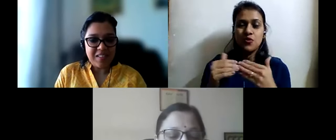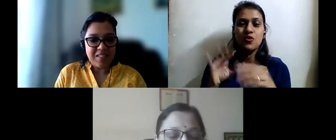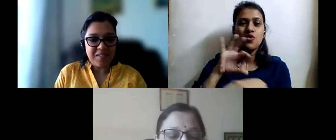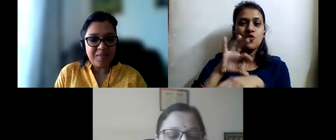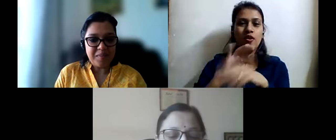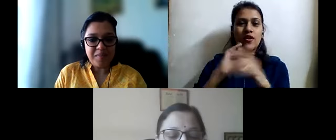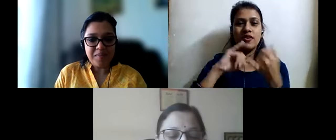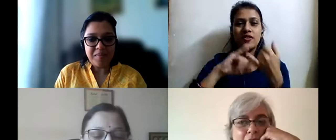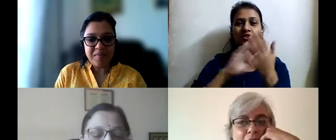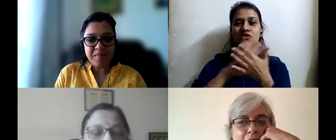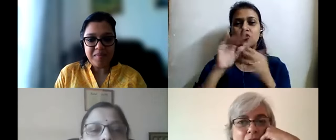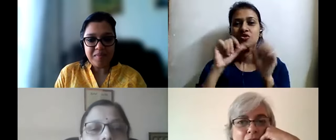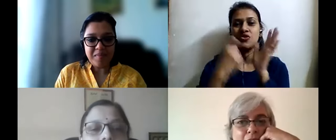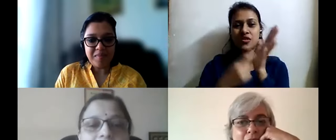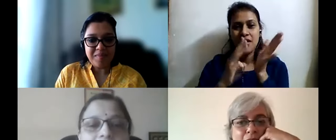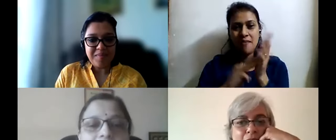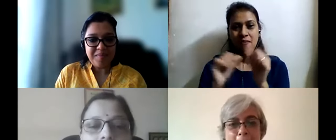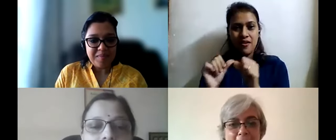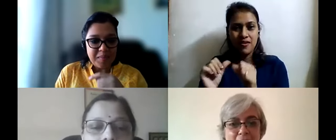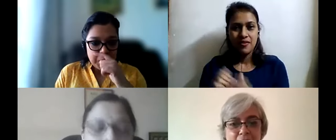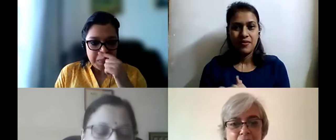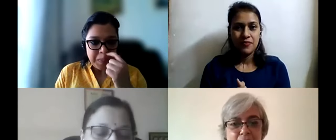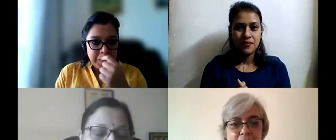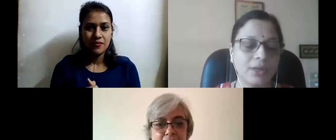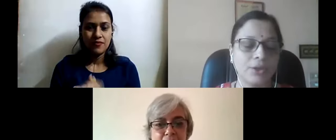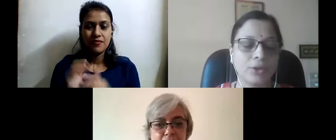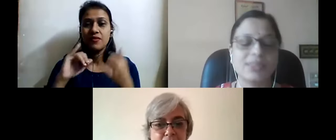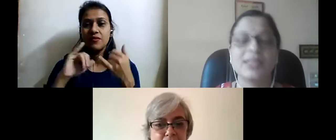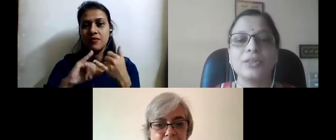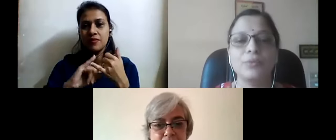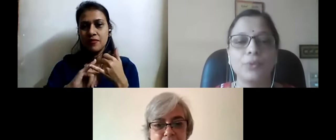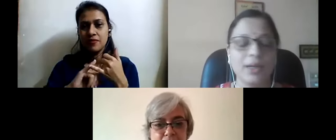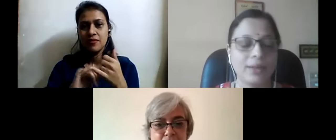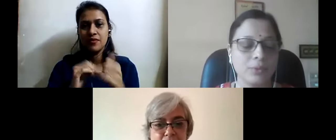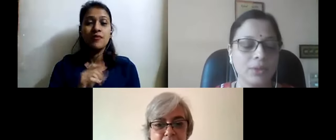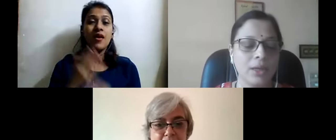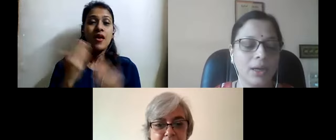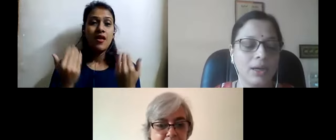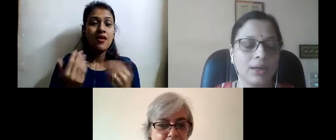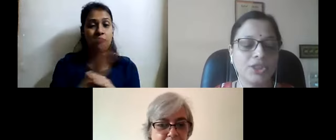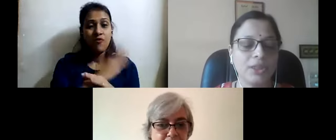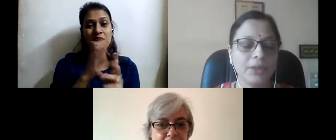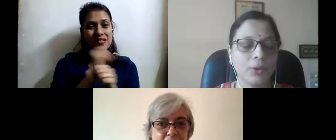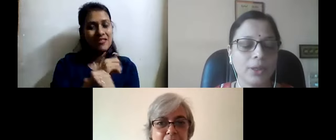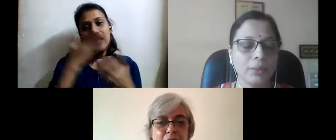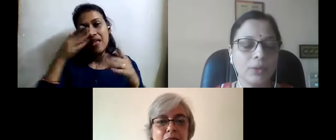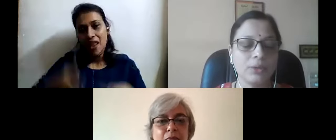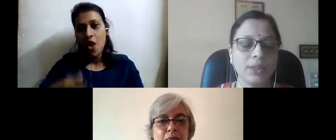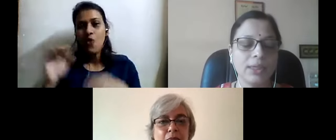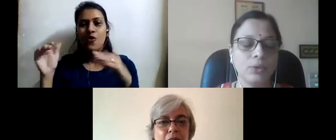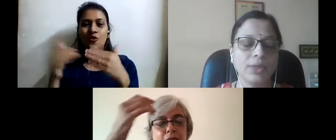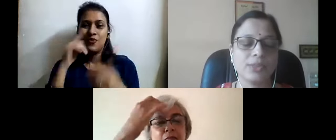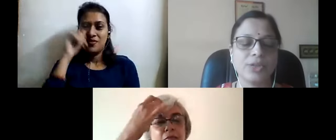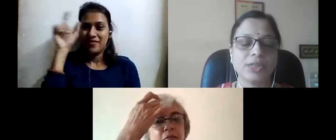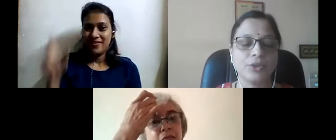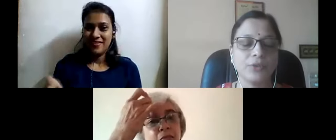Yeah, so I'm happy to introduce Dr. Sejal Vora now. She'll be talking about the